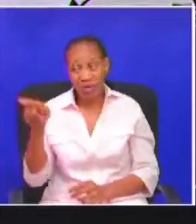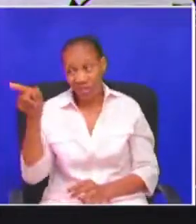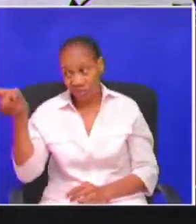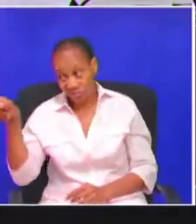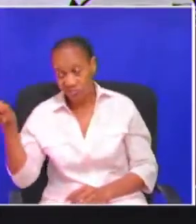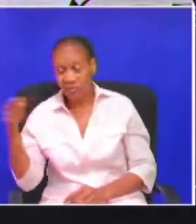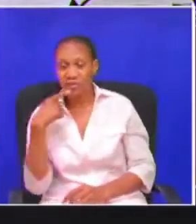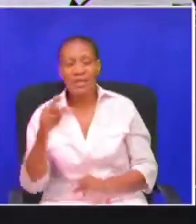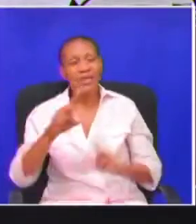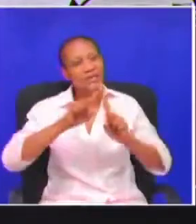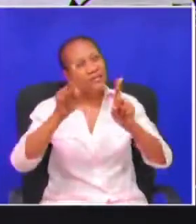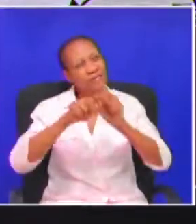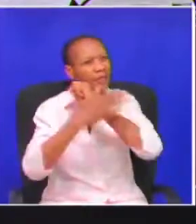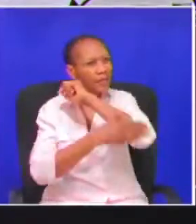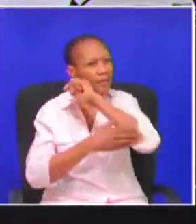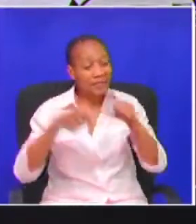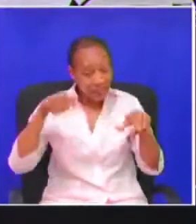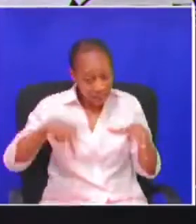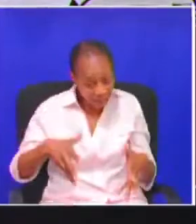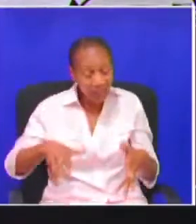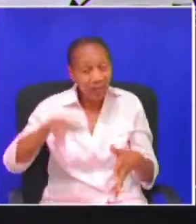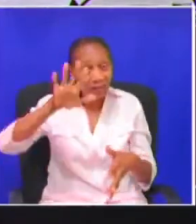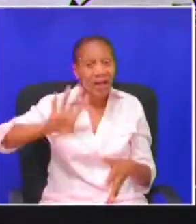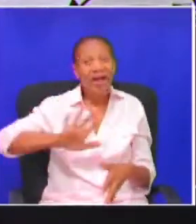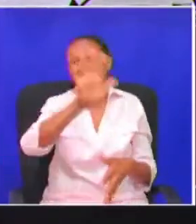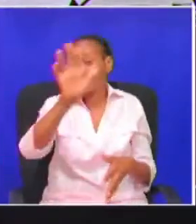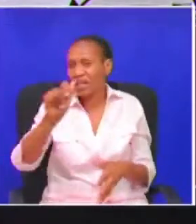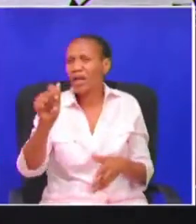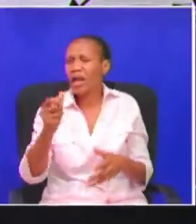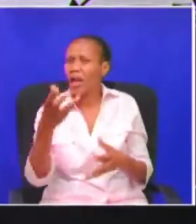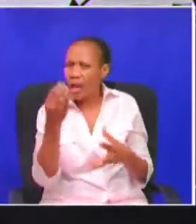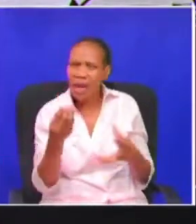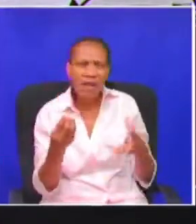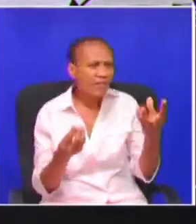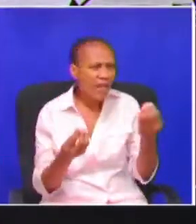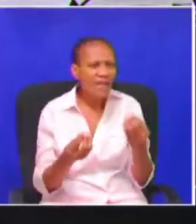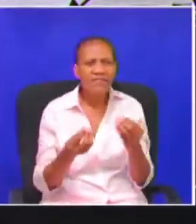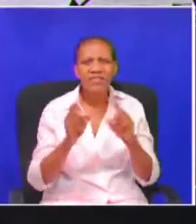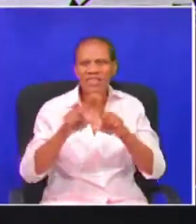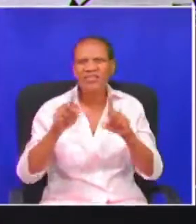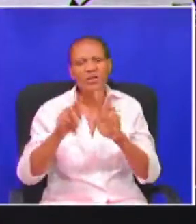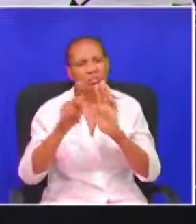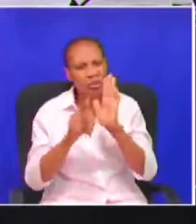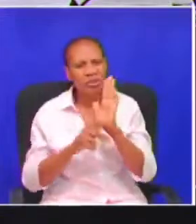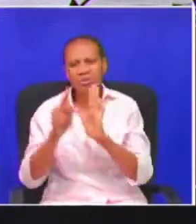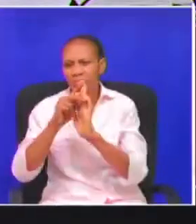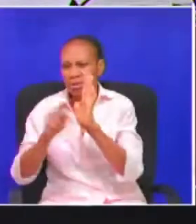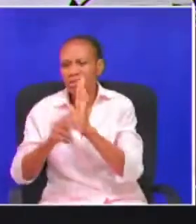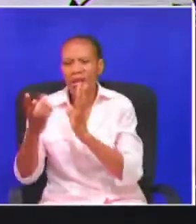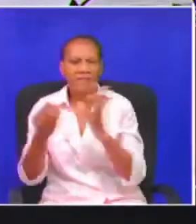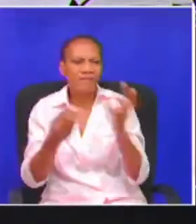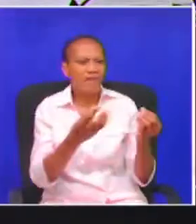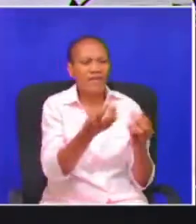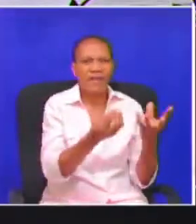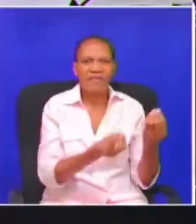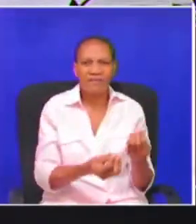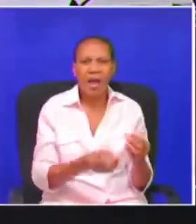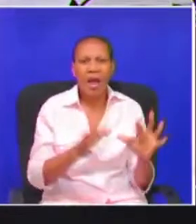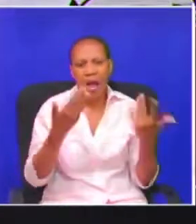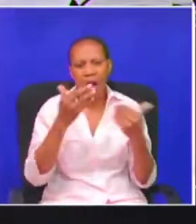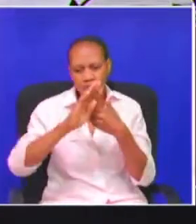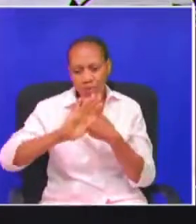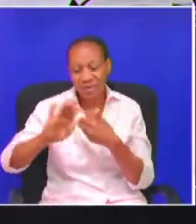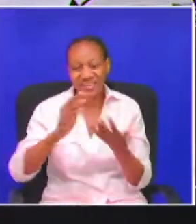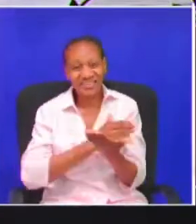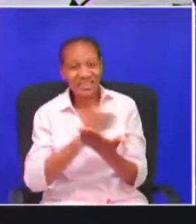other countries, even on our continent, do have either quotas or do have preventative